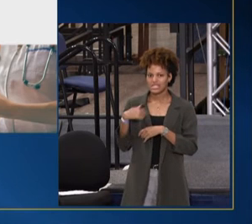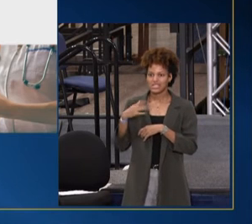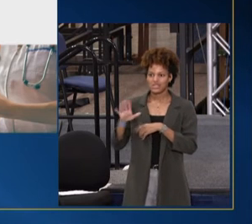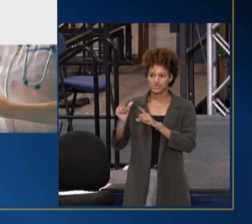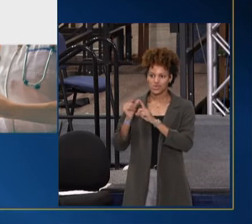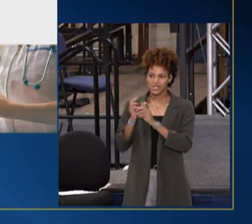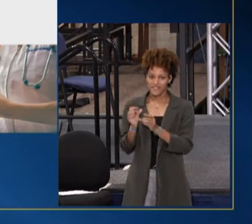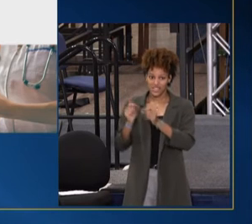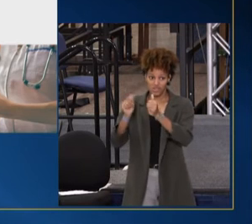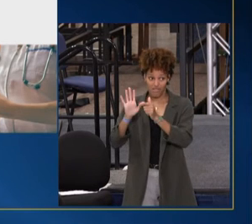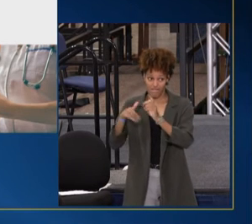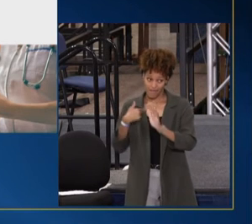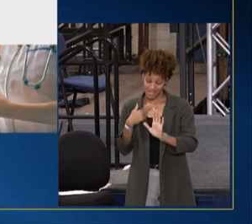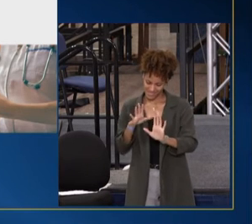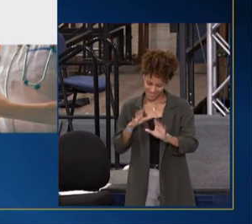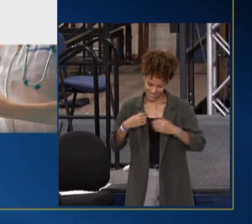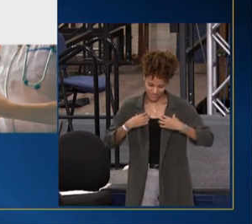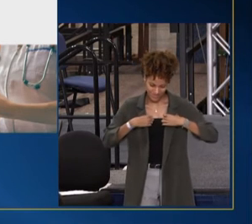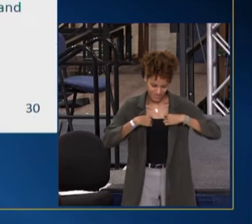mine. So